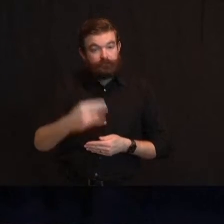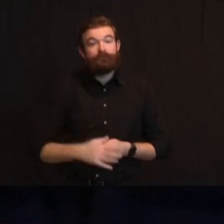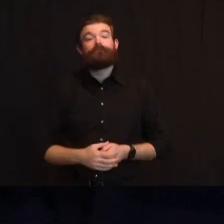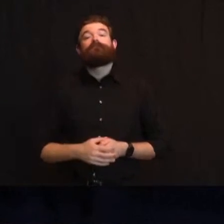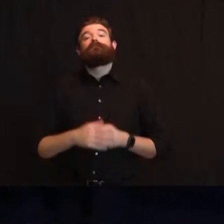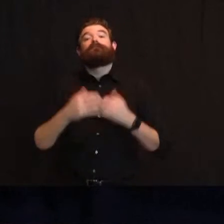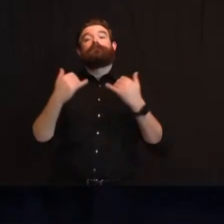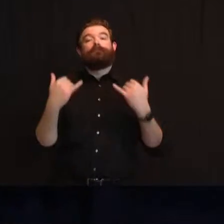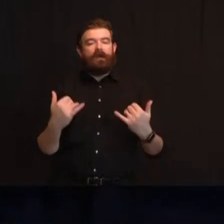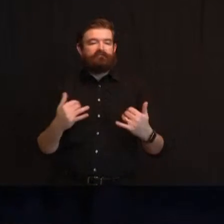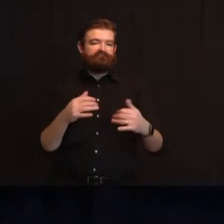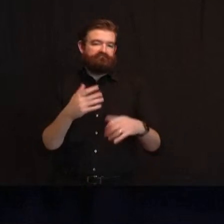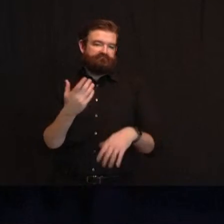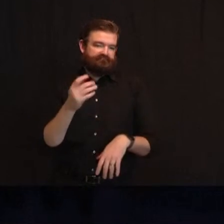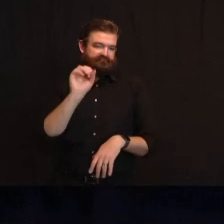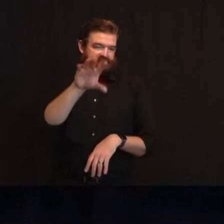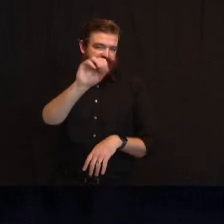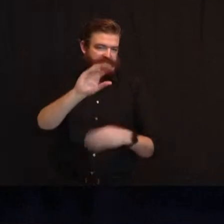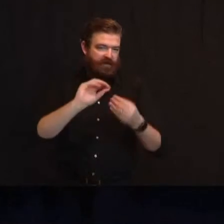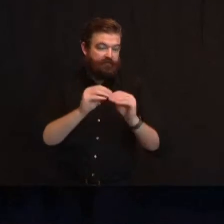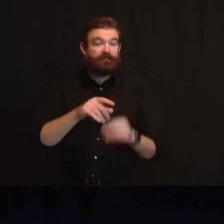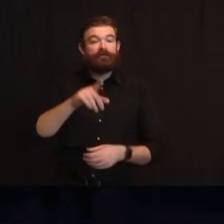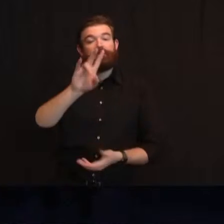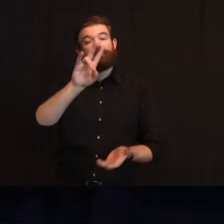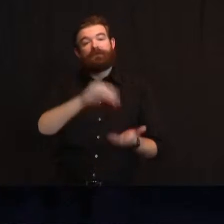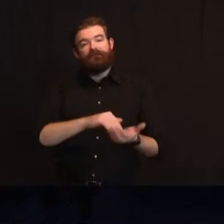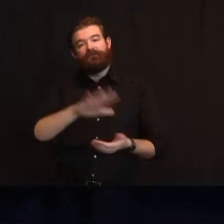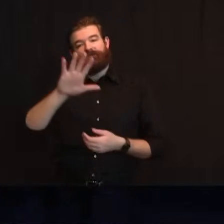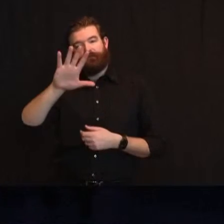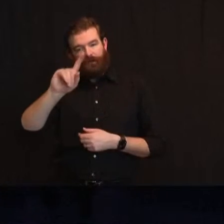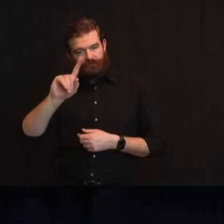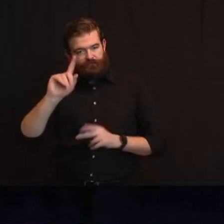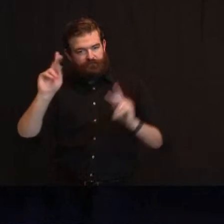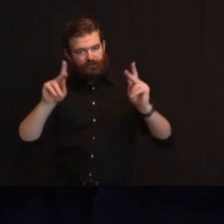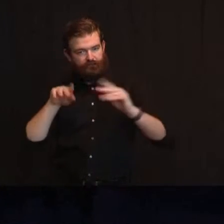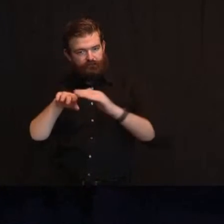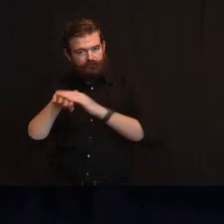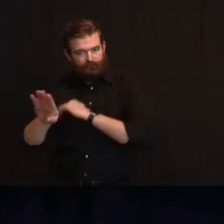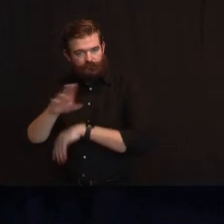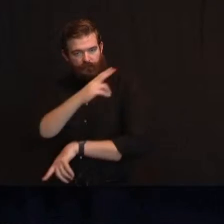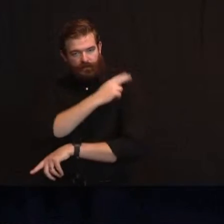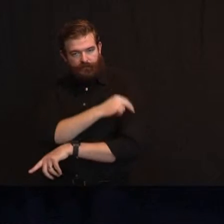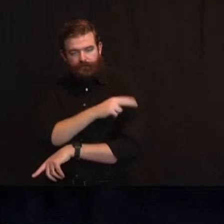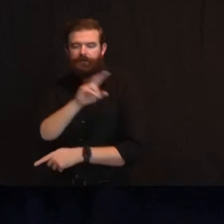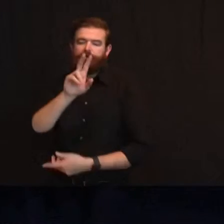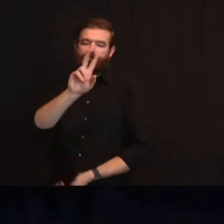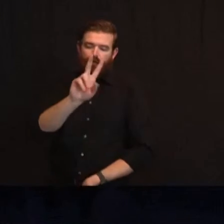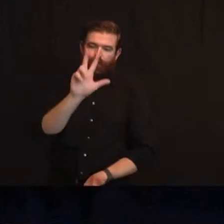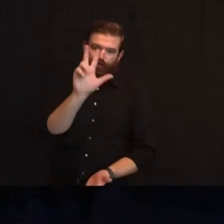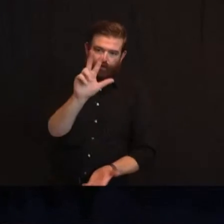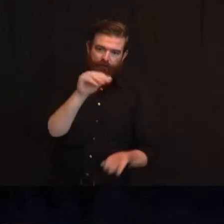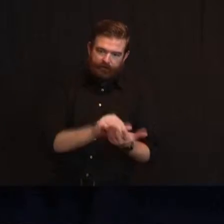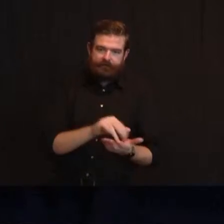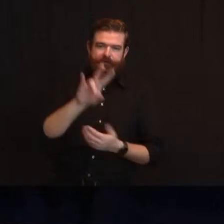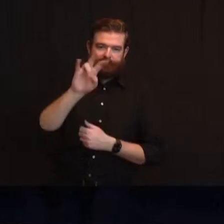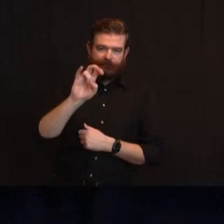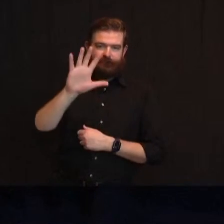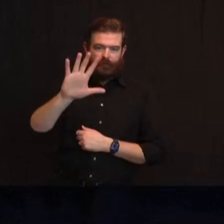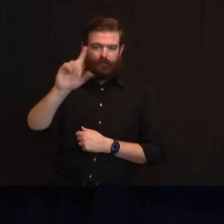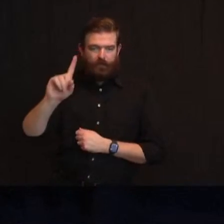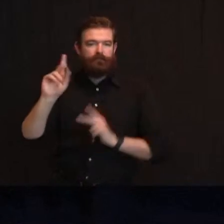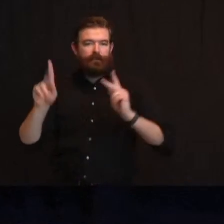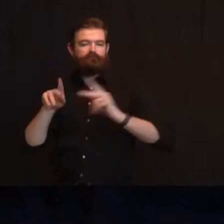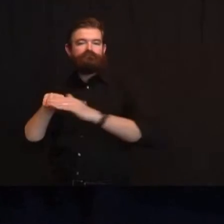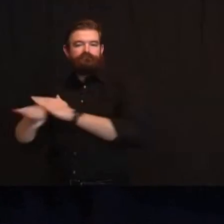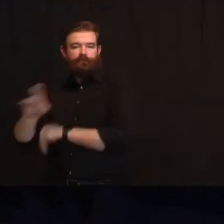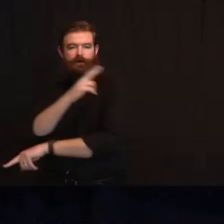3,571 hospitalizations with 687 individuals in critical care. Several of the CEOs of the hospitals